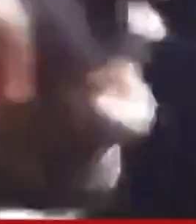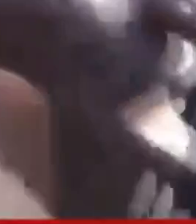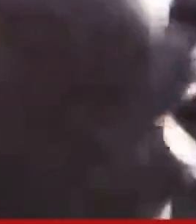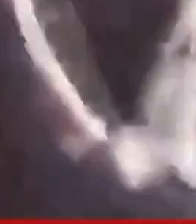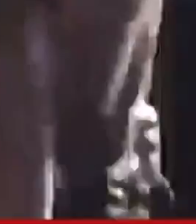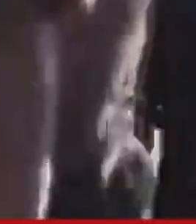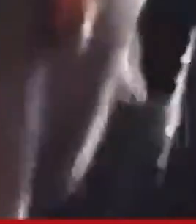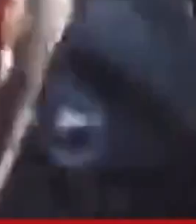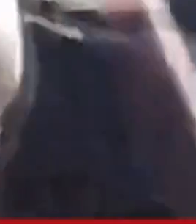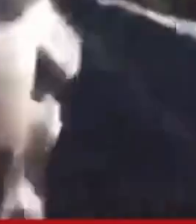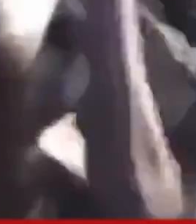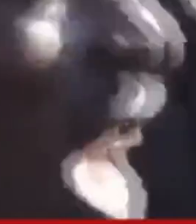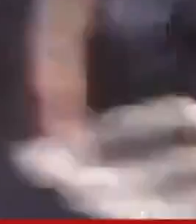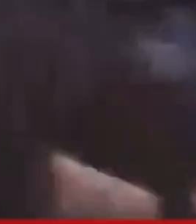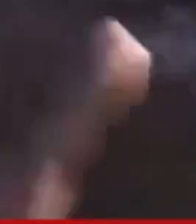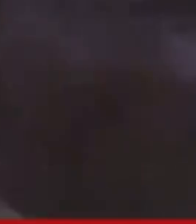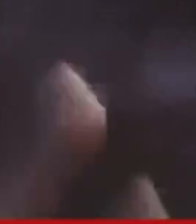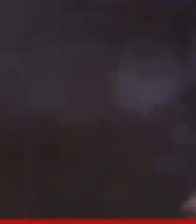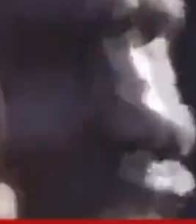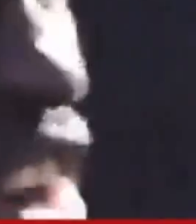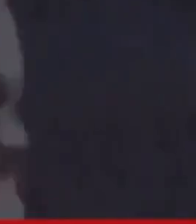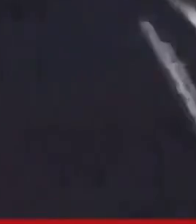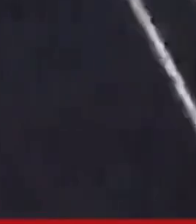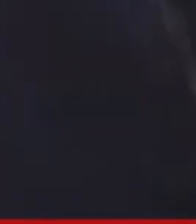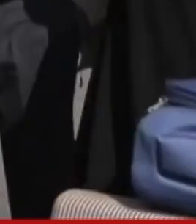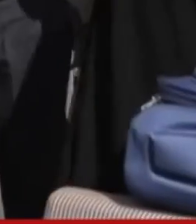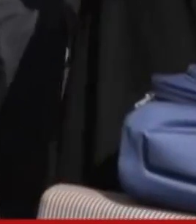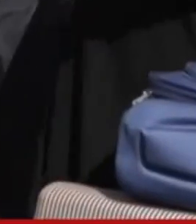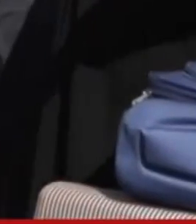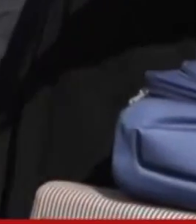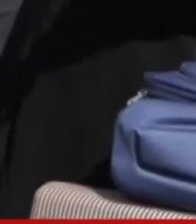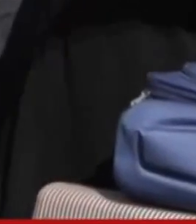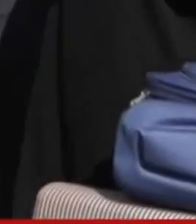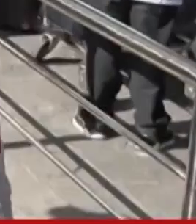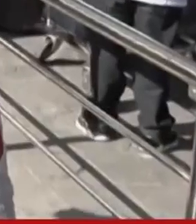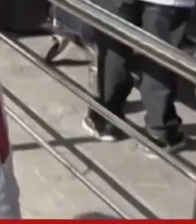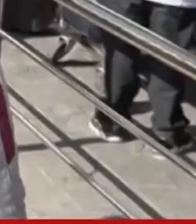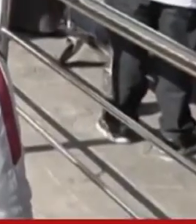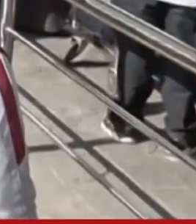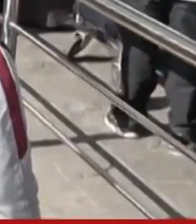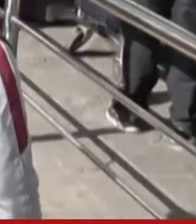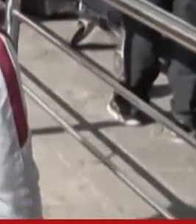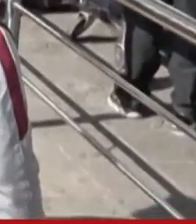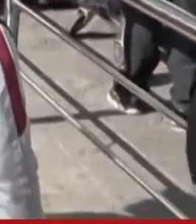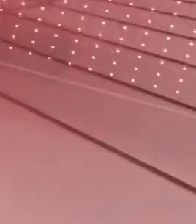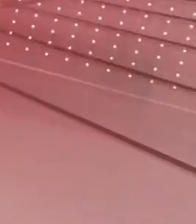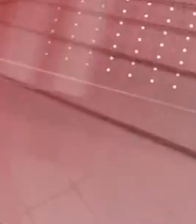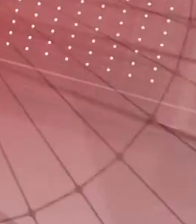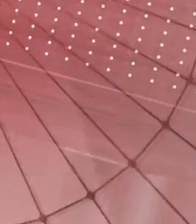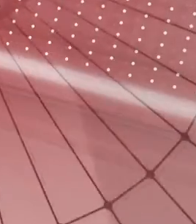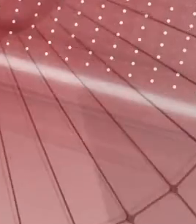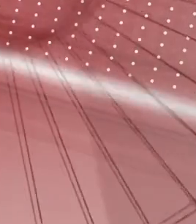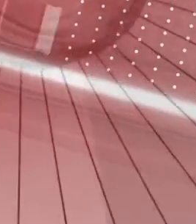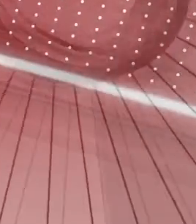Normalcy set to resume at JKIA and other airports after workers' union signed return to work formula agreement with the